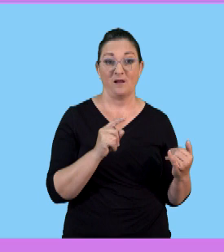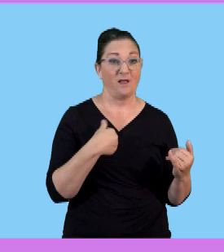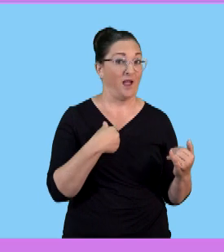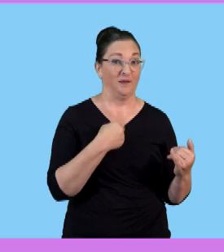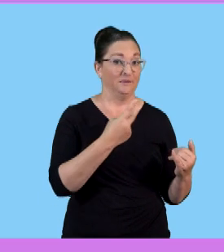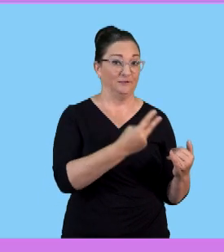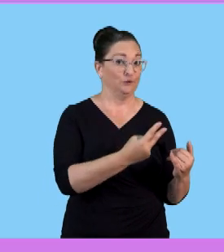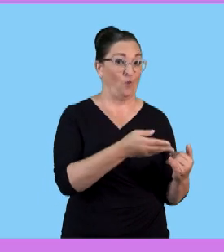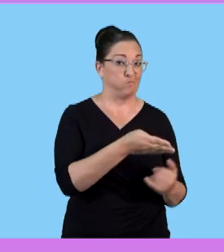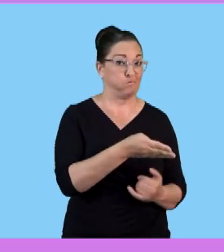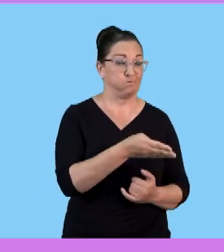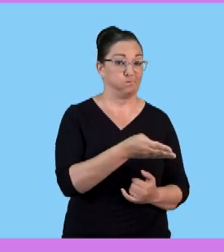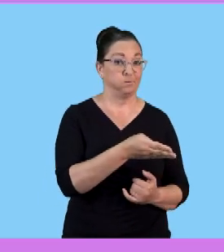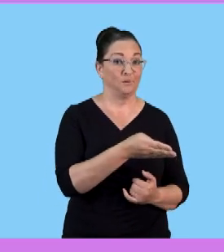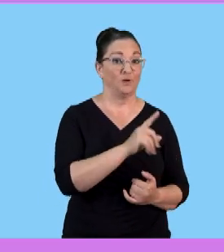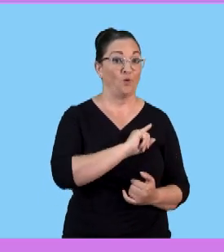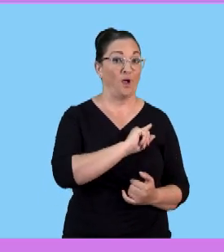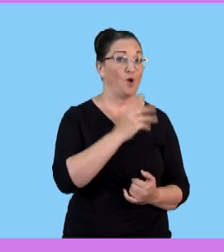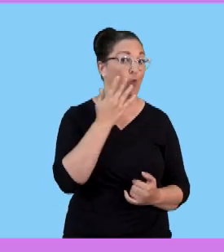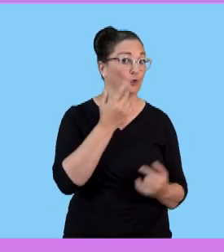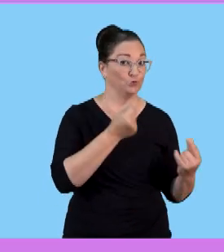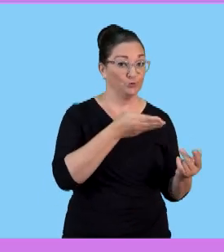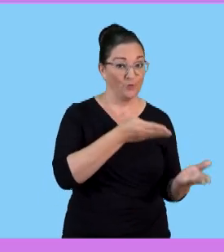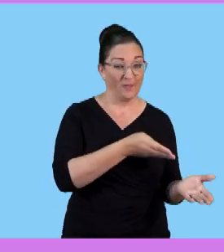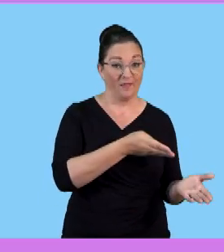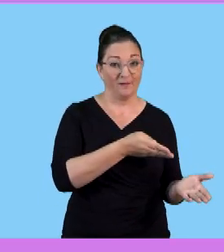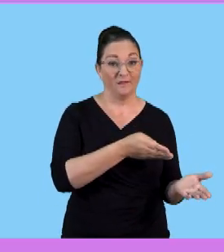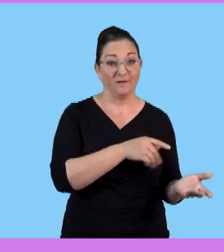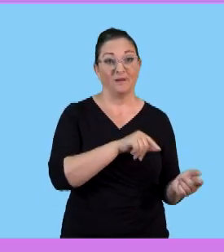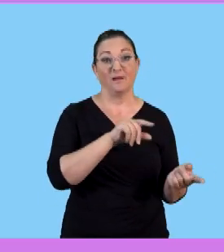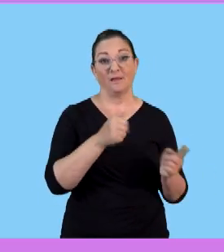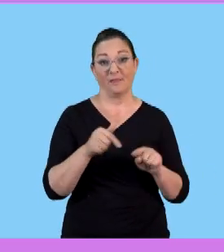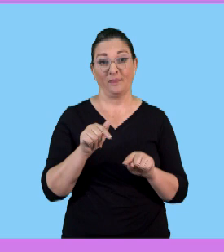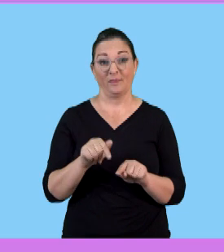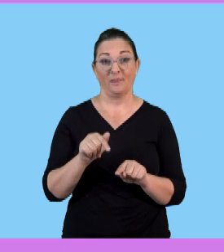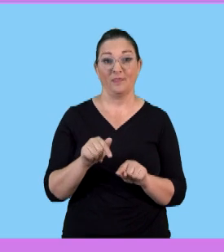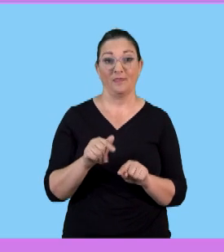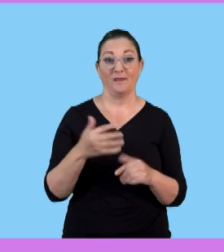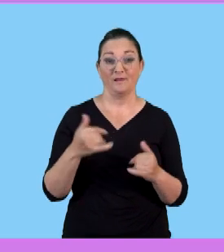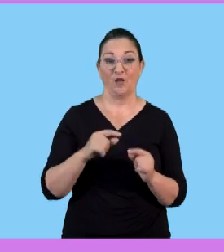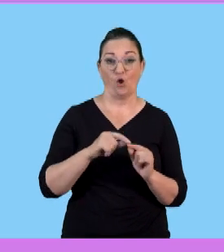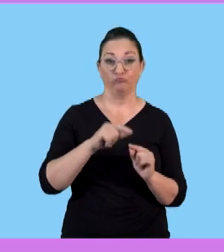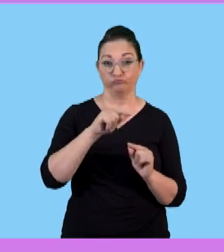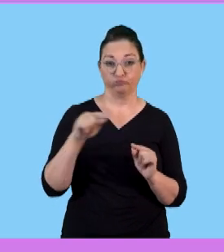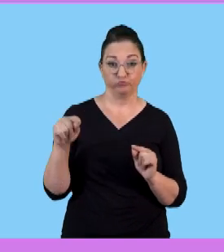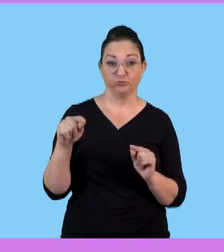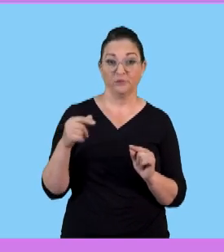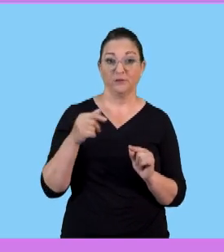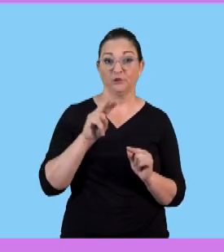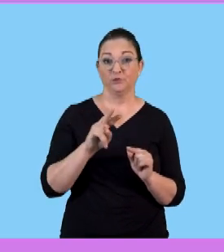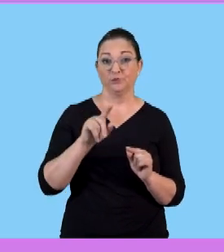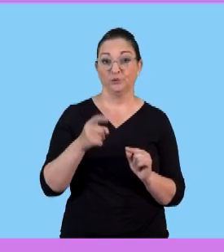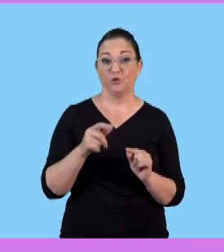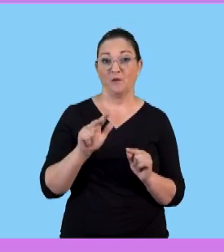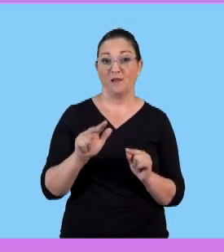I didn't indicate the square there. As soon as I do that, do the inverse here. So I'm going to determine the square